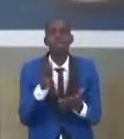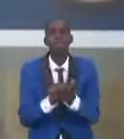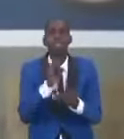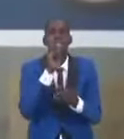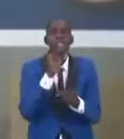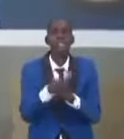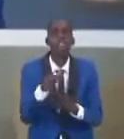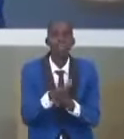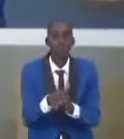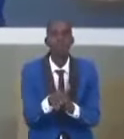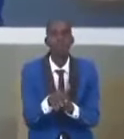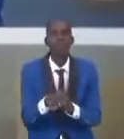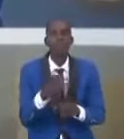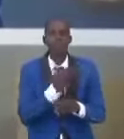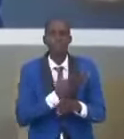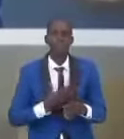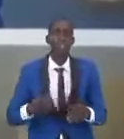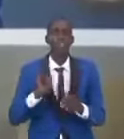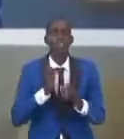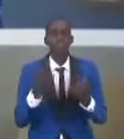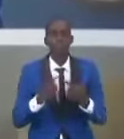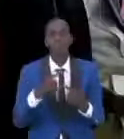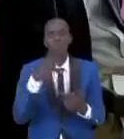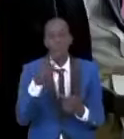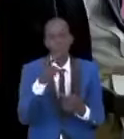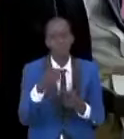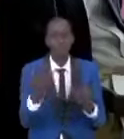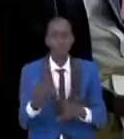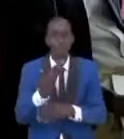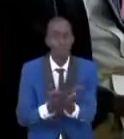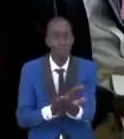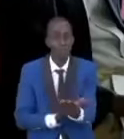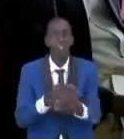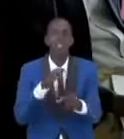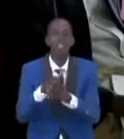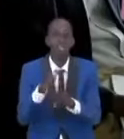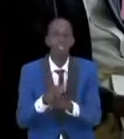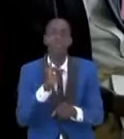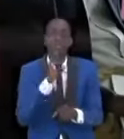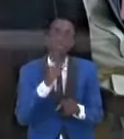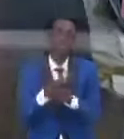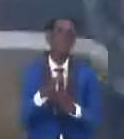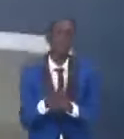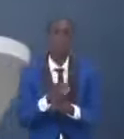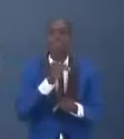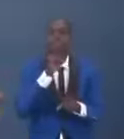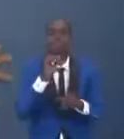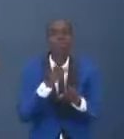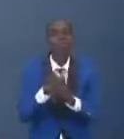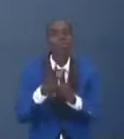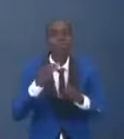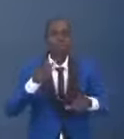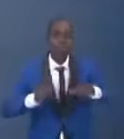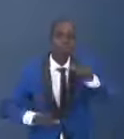enough. And I come to tell you this morning, enough is enough. Amen. Enough of doubting, enough